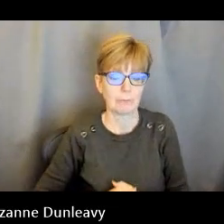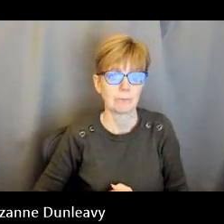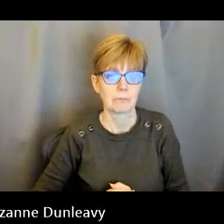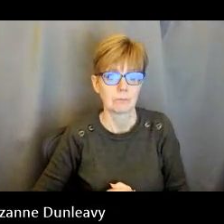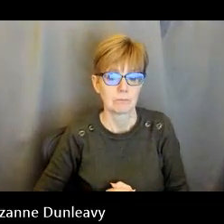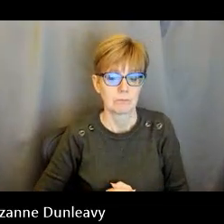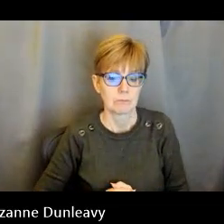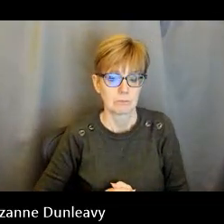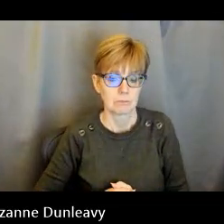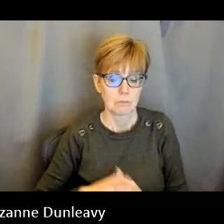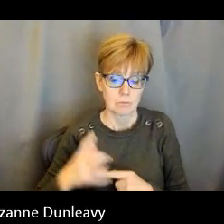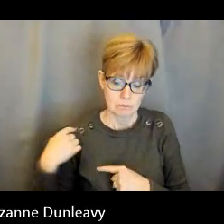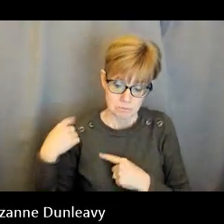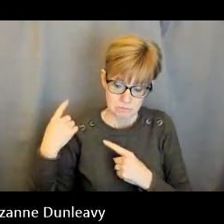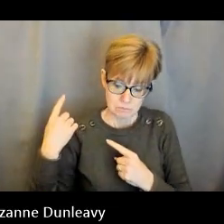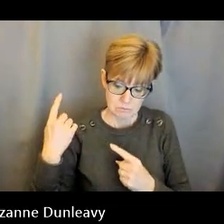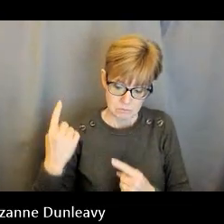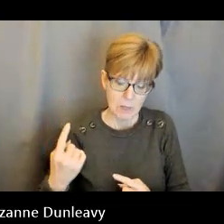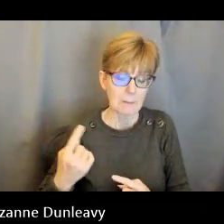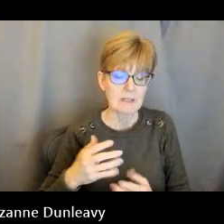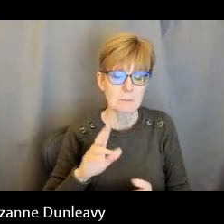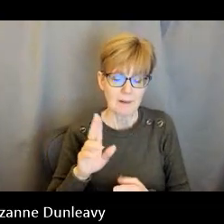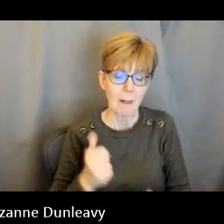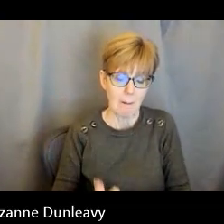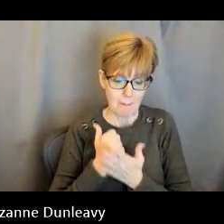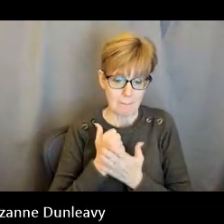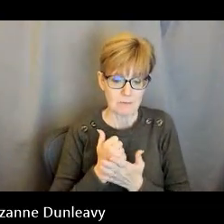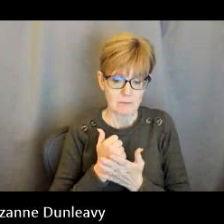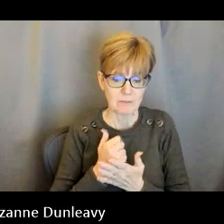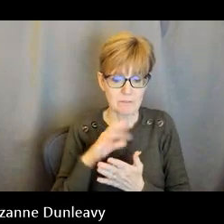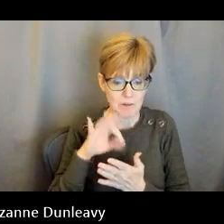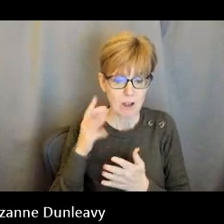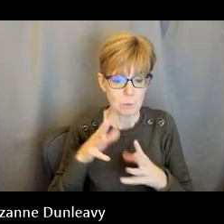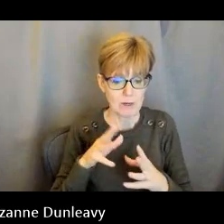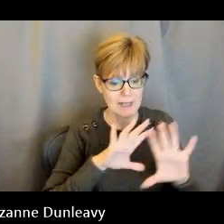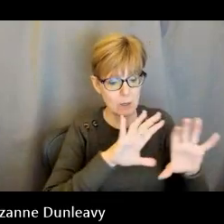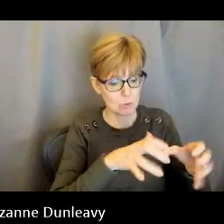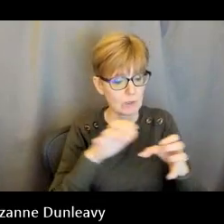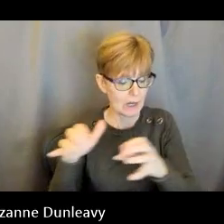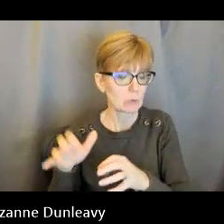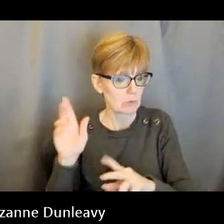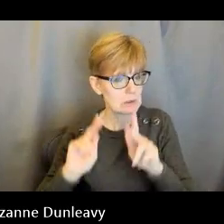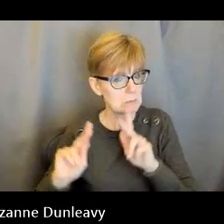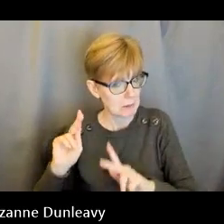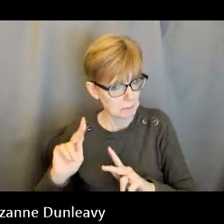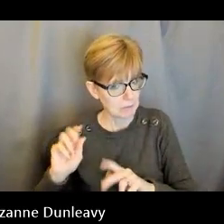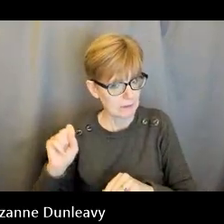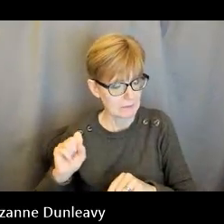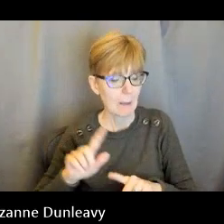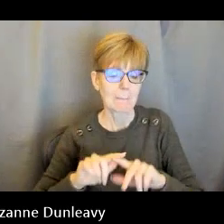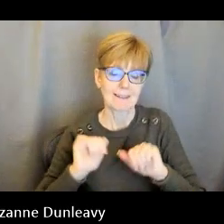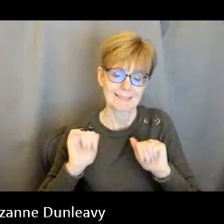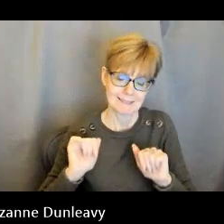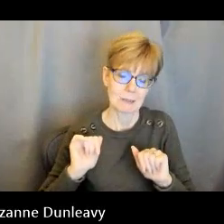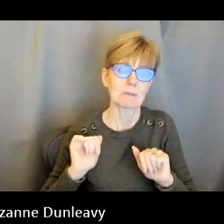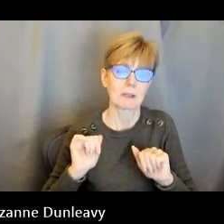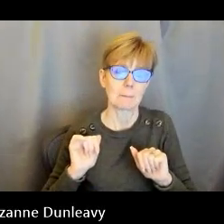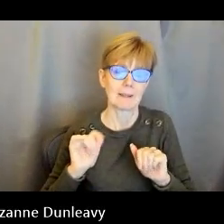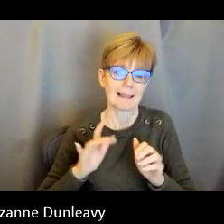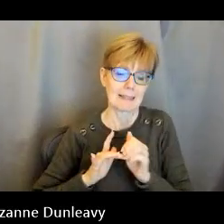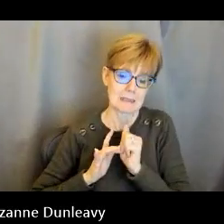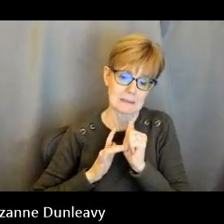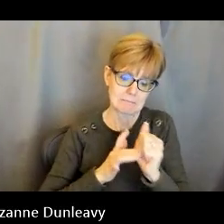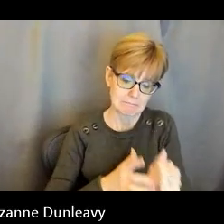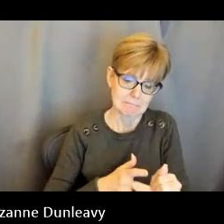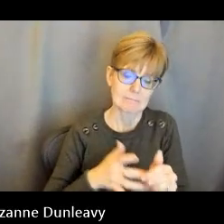history to find ways to categorize and group people. And unfortunately, that has also been led to connected to